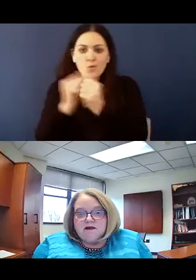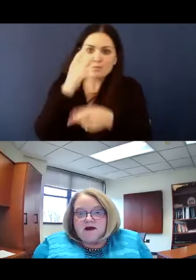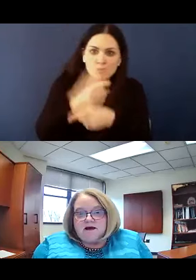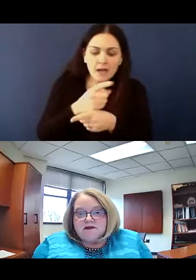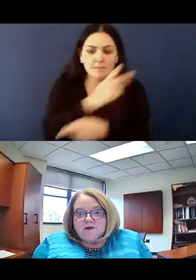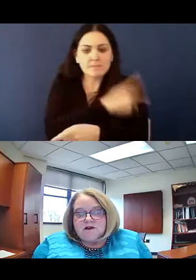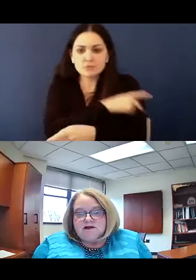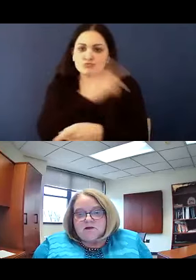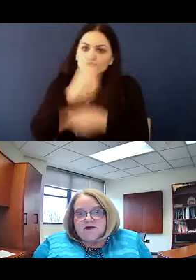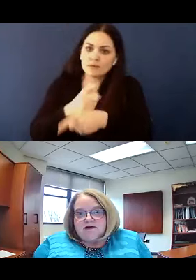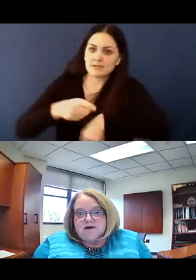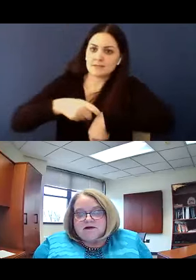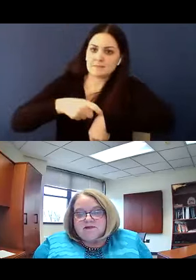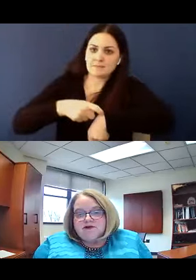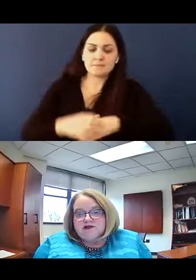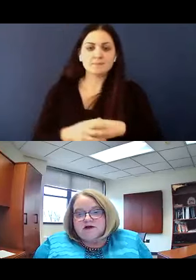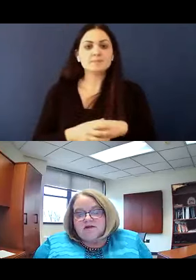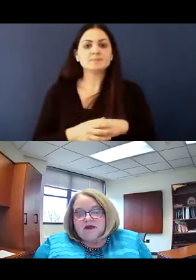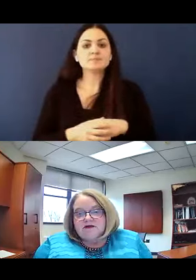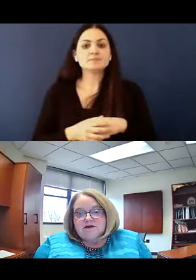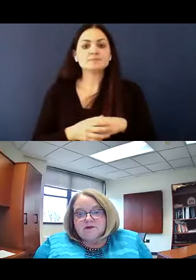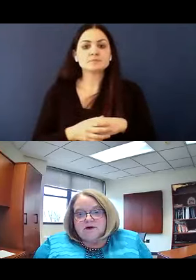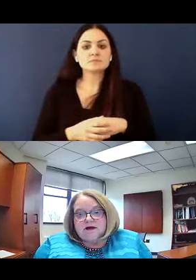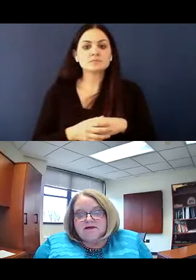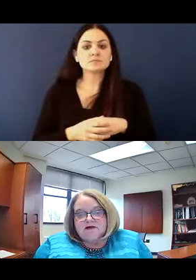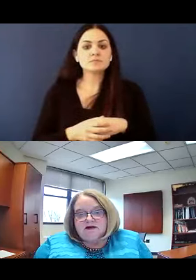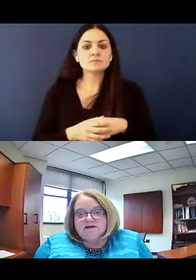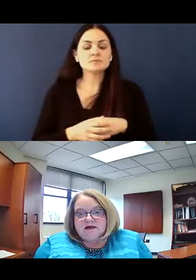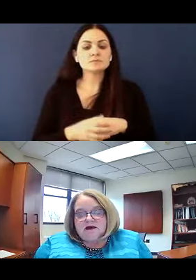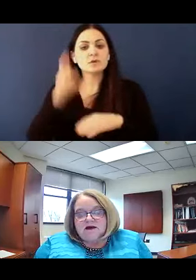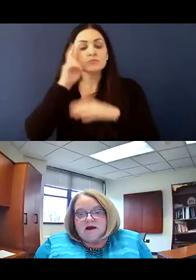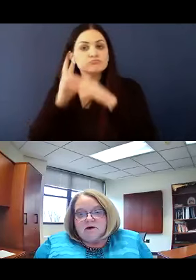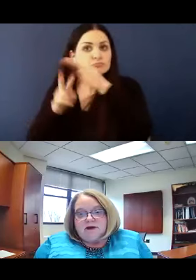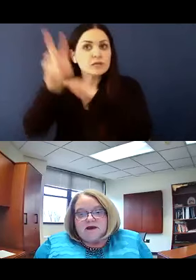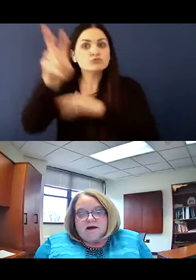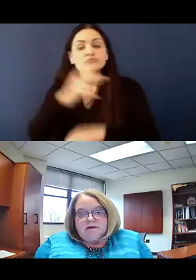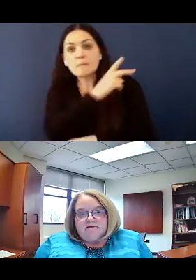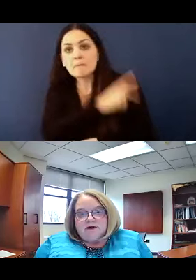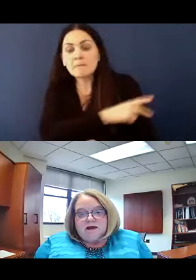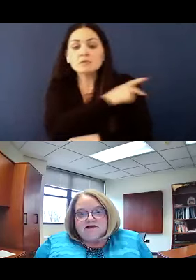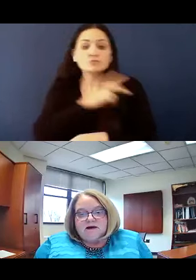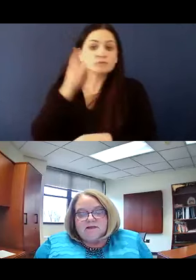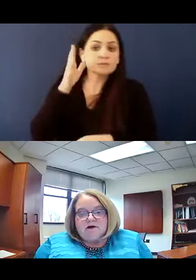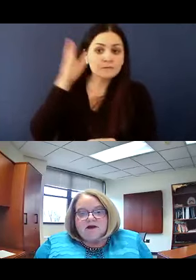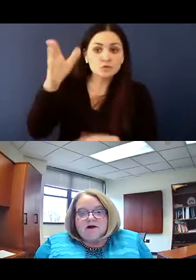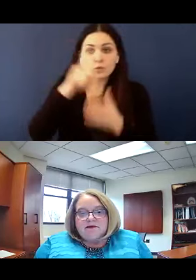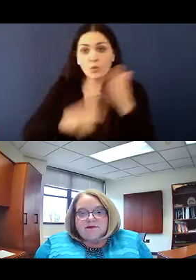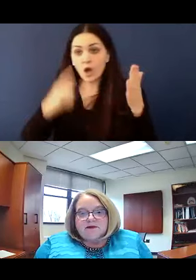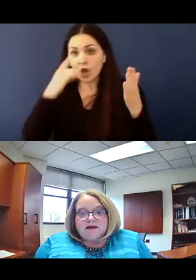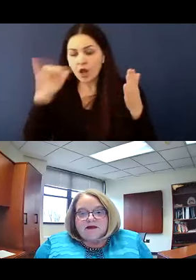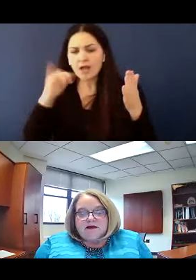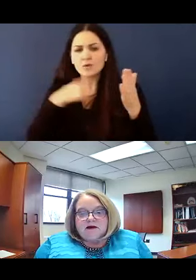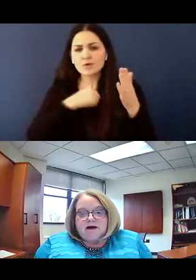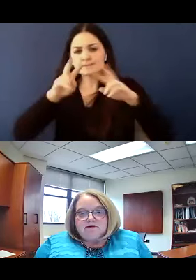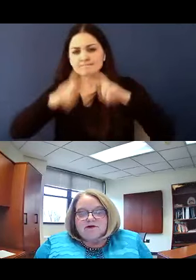time. As we looked at what the projection of the patients were, as David had said, we realized that moderate care